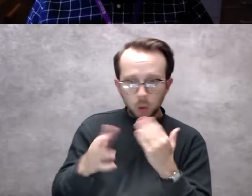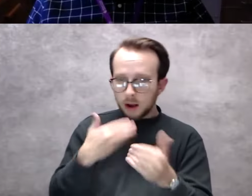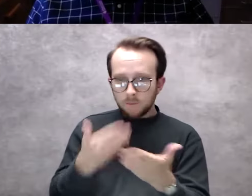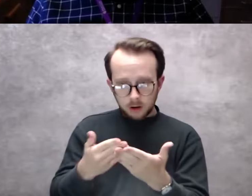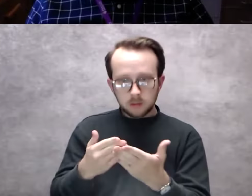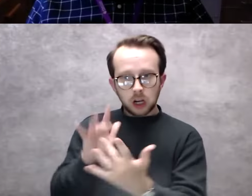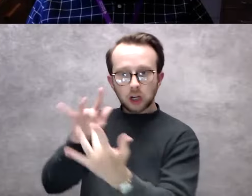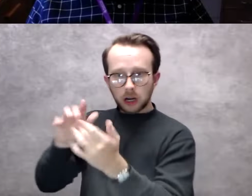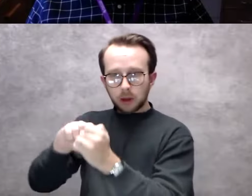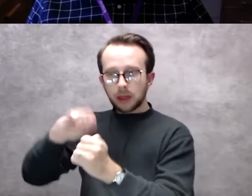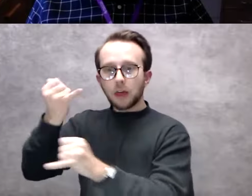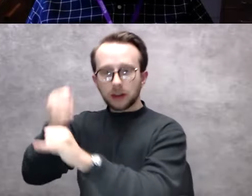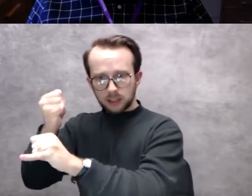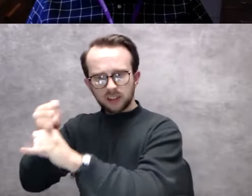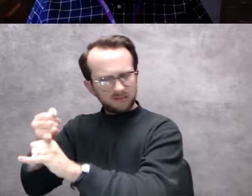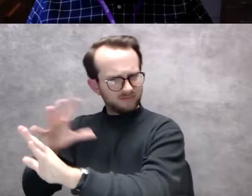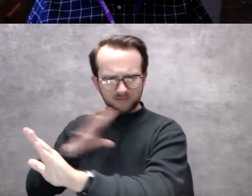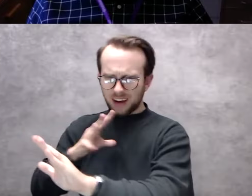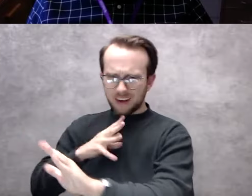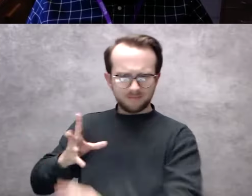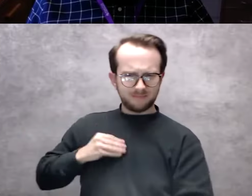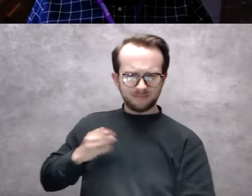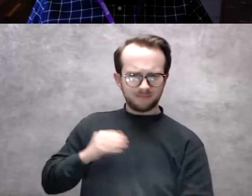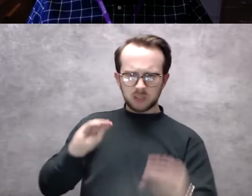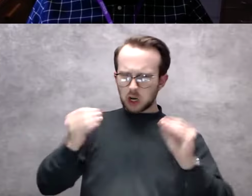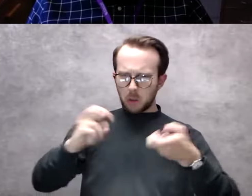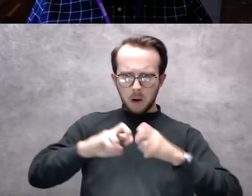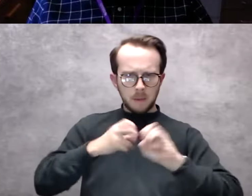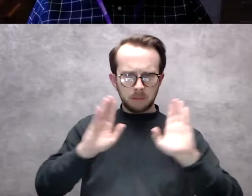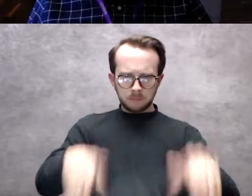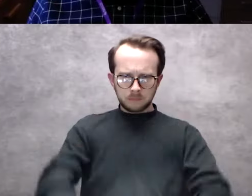perfectly acceptable. It's not a problem whatsoever.